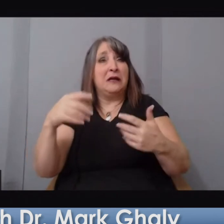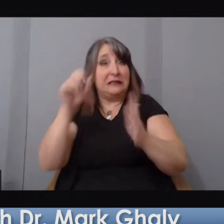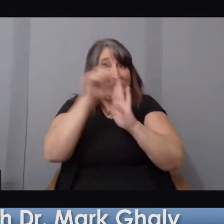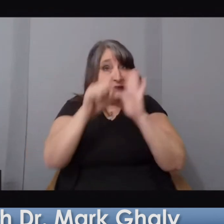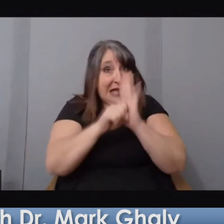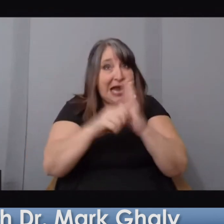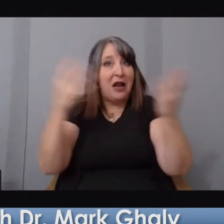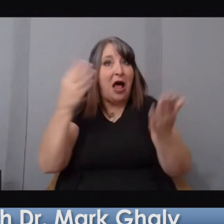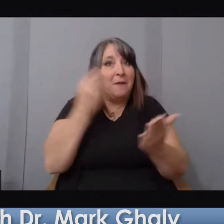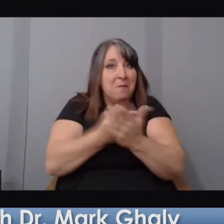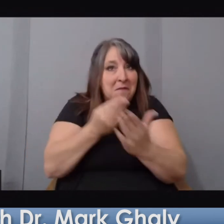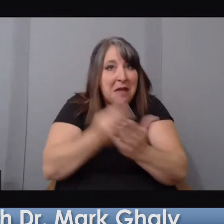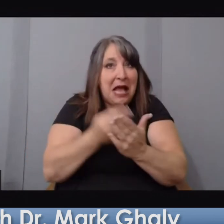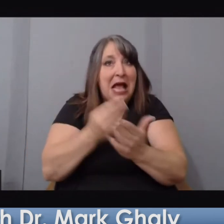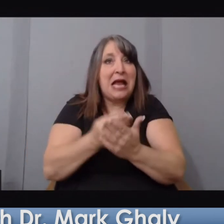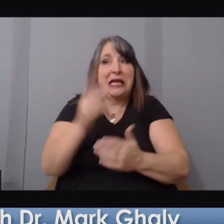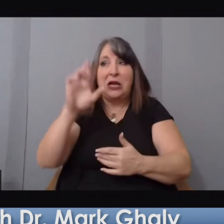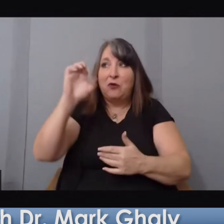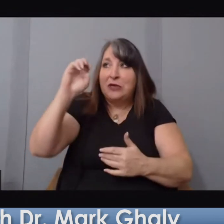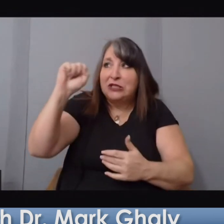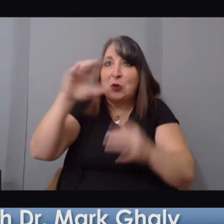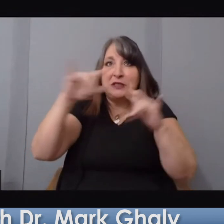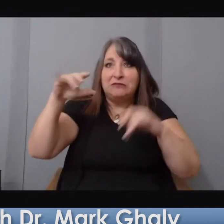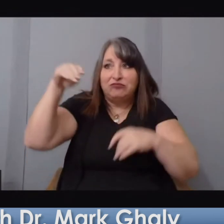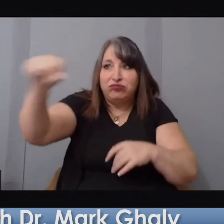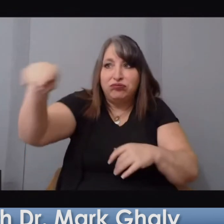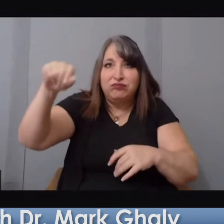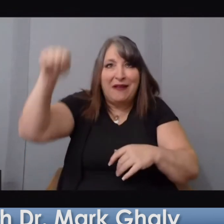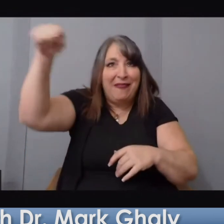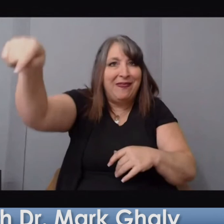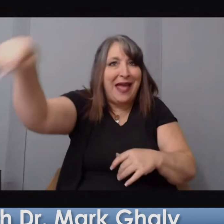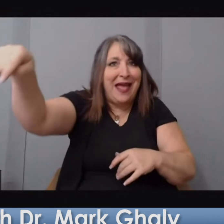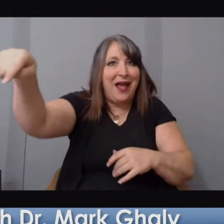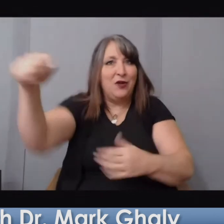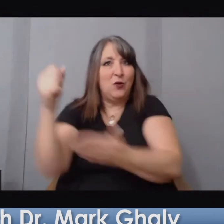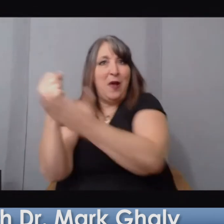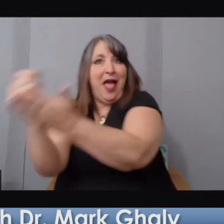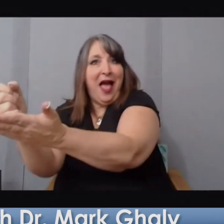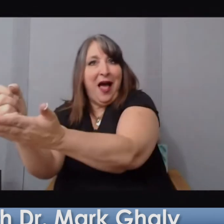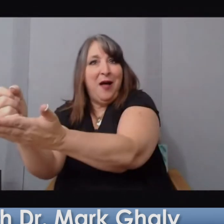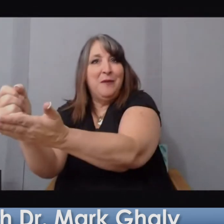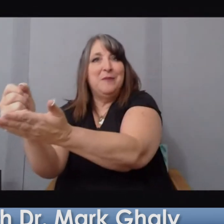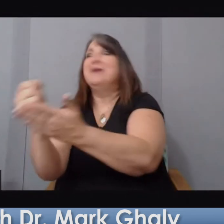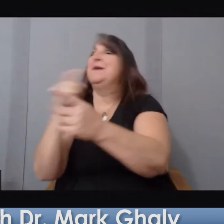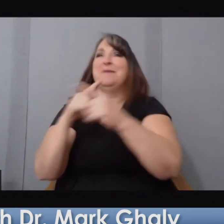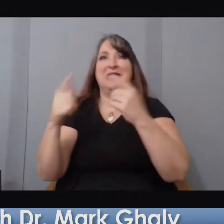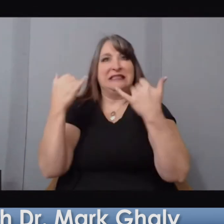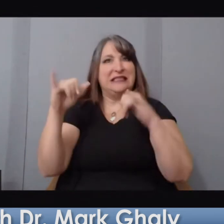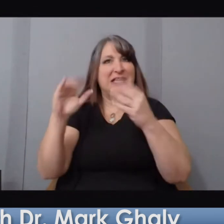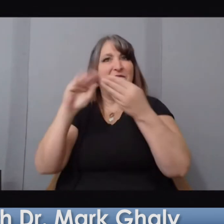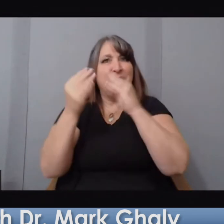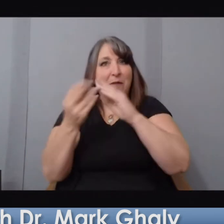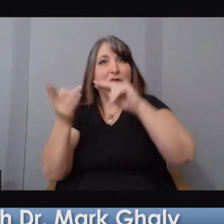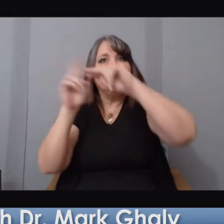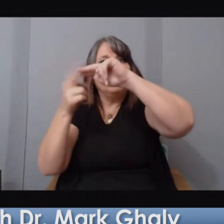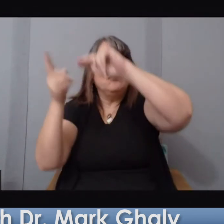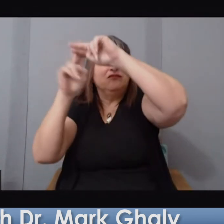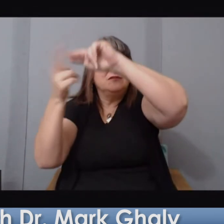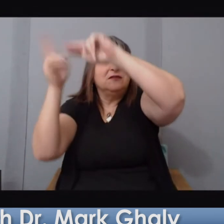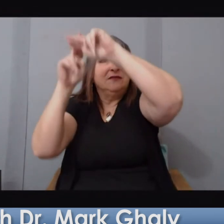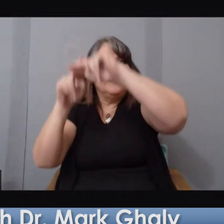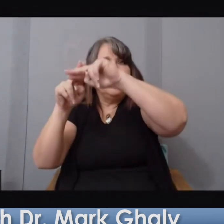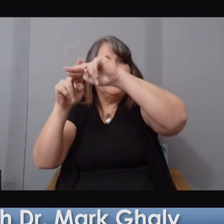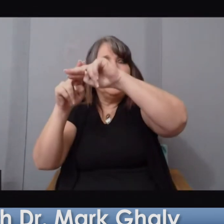there. Things improved like the rest of the state, things going in the wrong direction. I'm curious if there